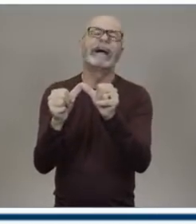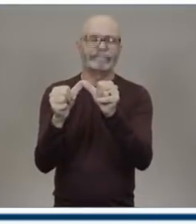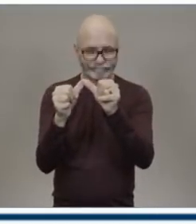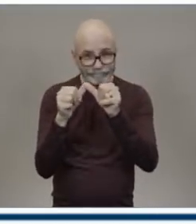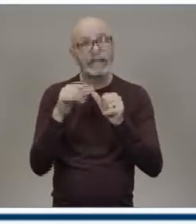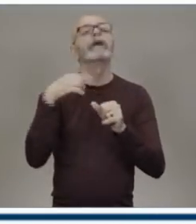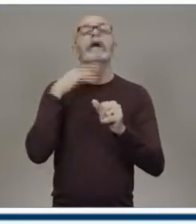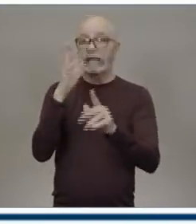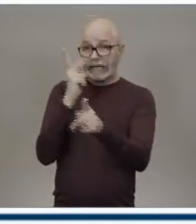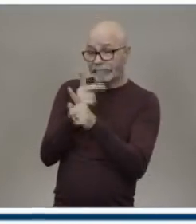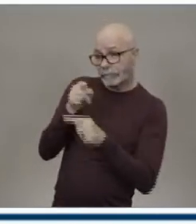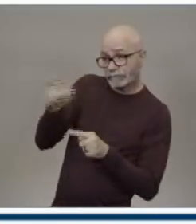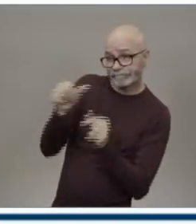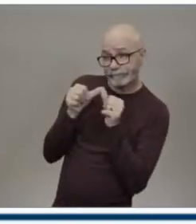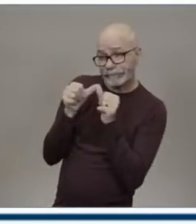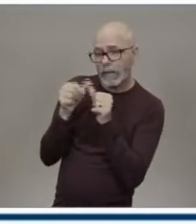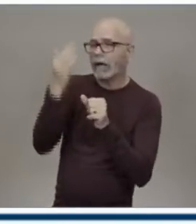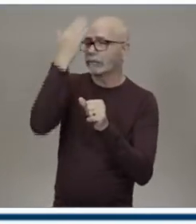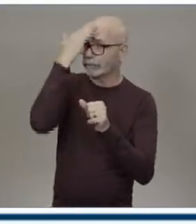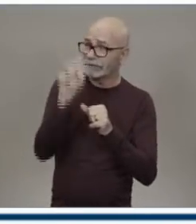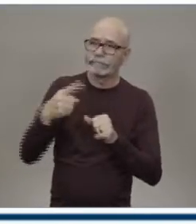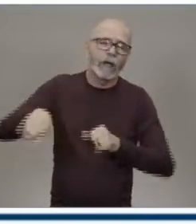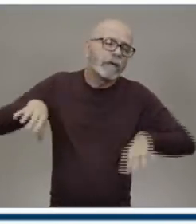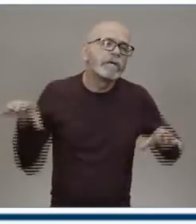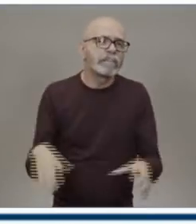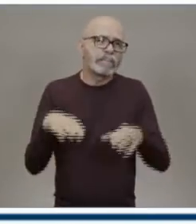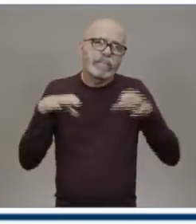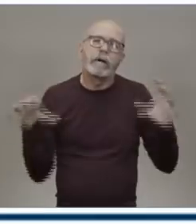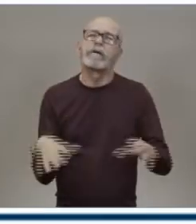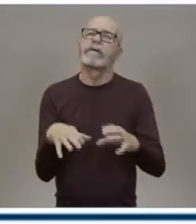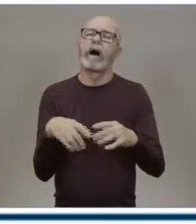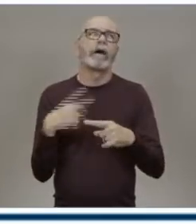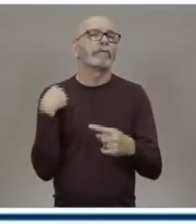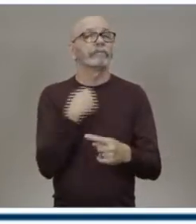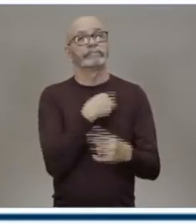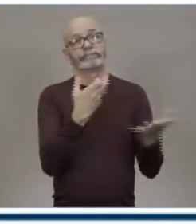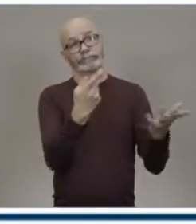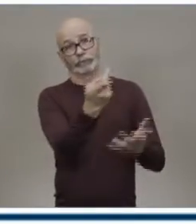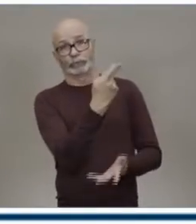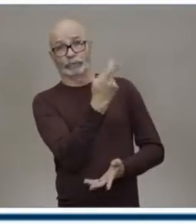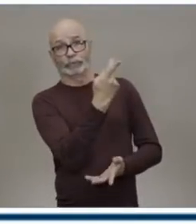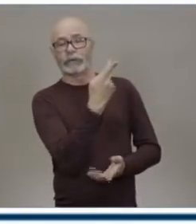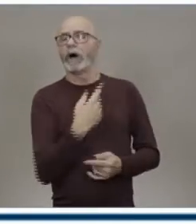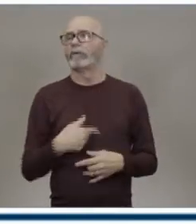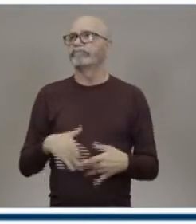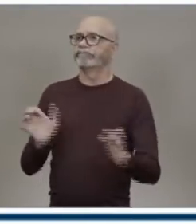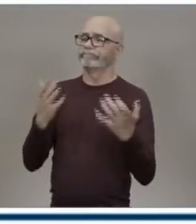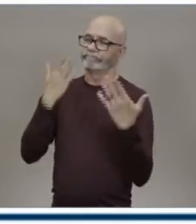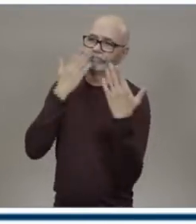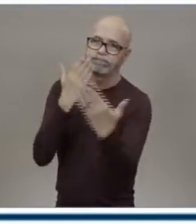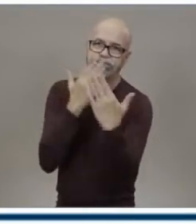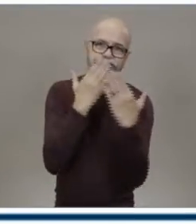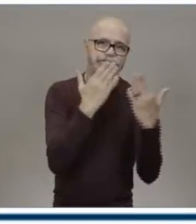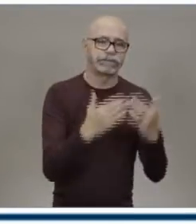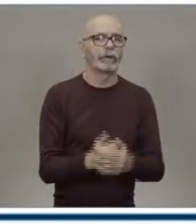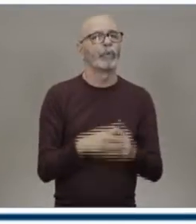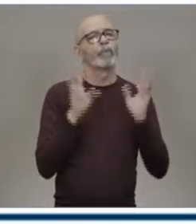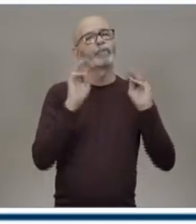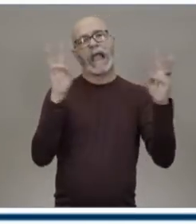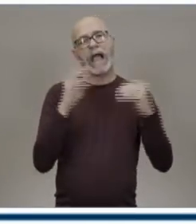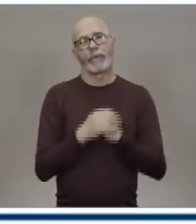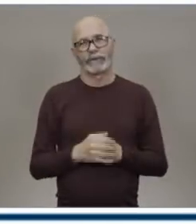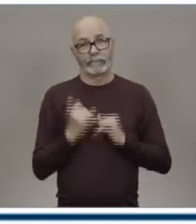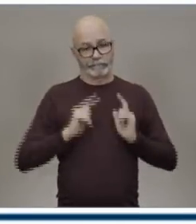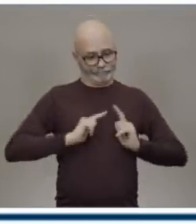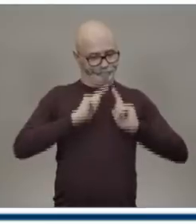So for that, Dr. Strang and I are grateful. Dr. Strang. Thank you, Premier. I hope you had a good Christmas, too.